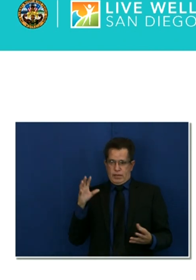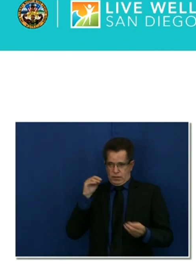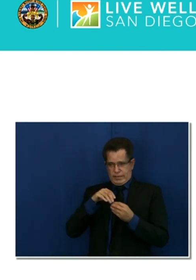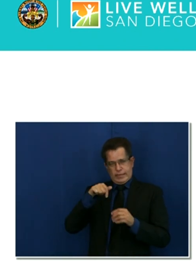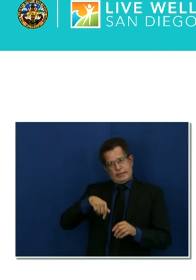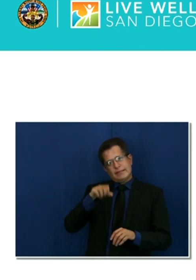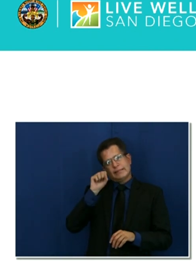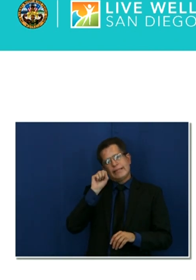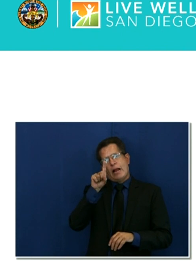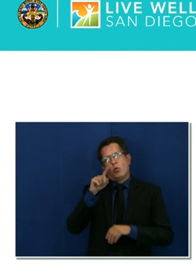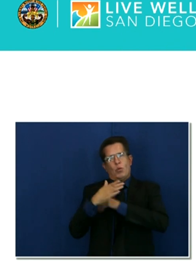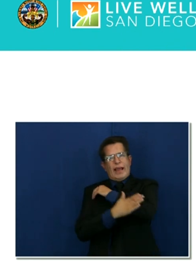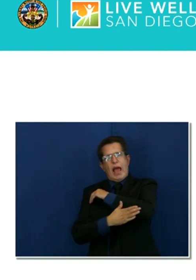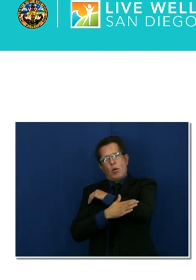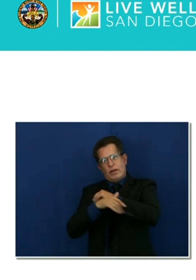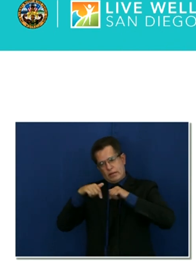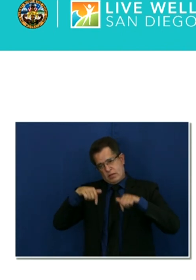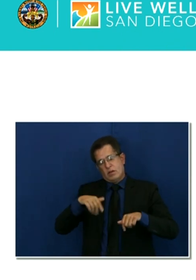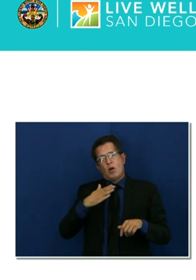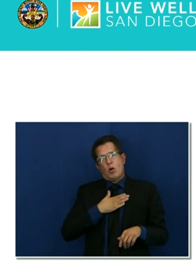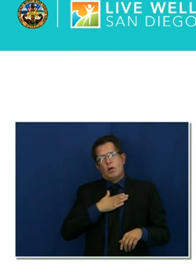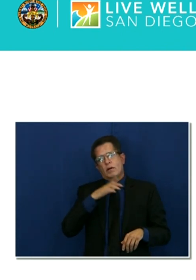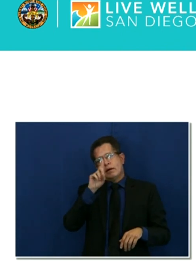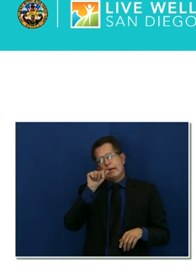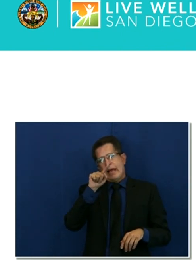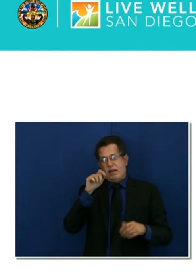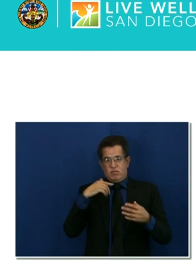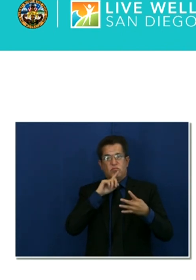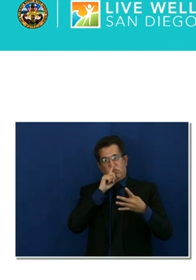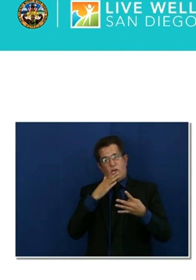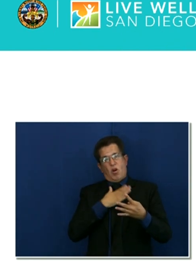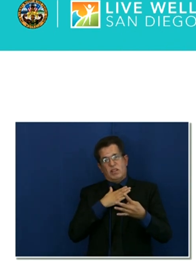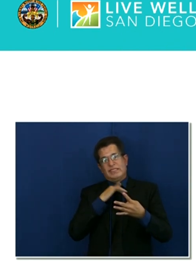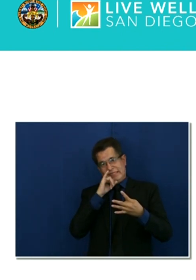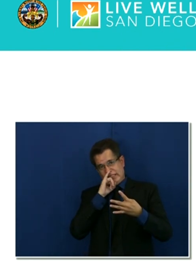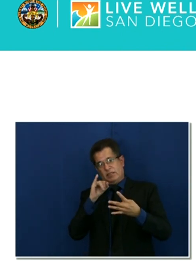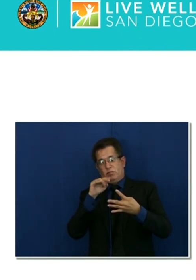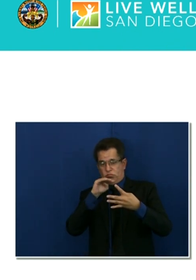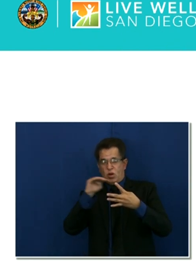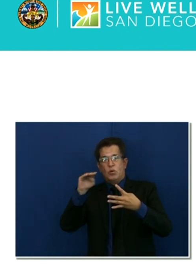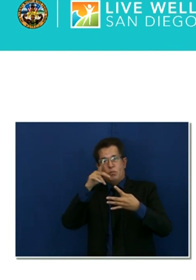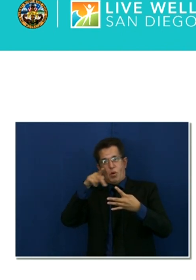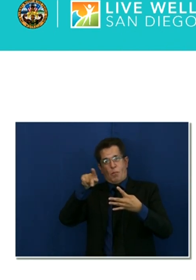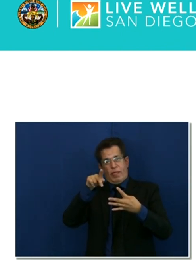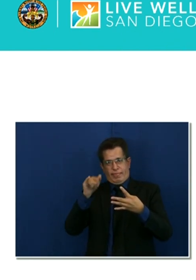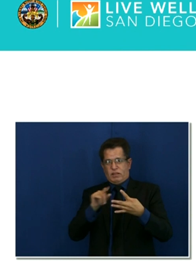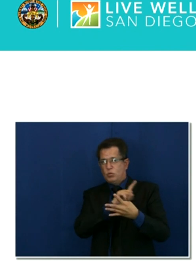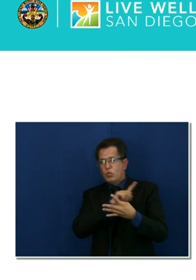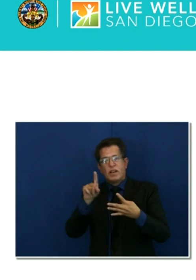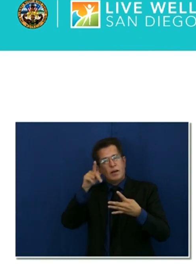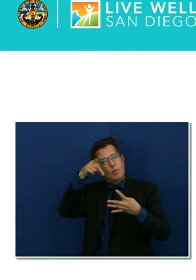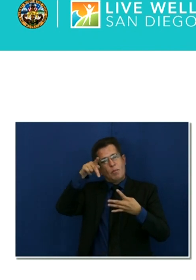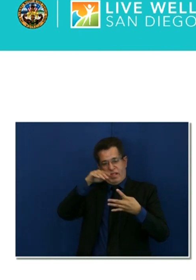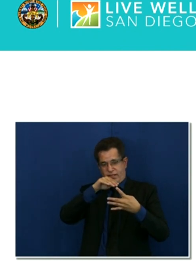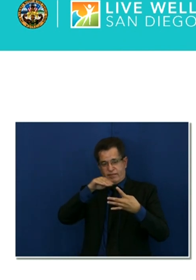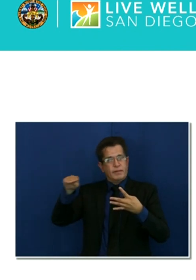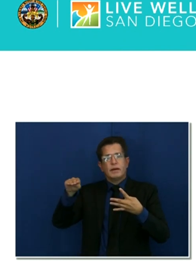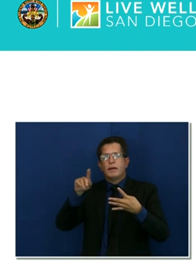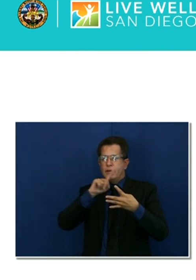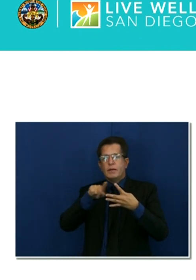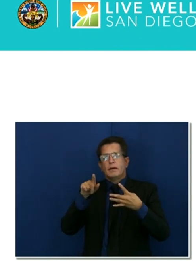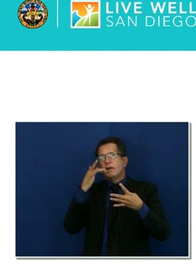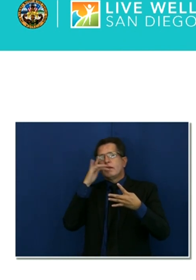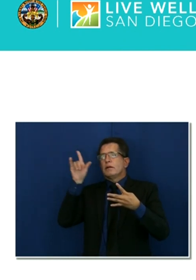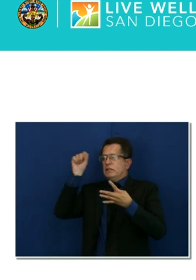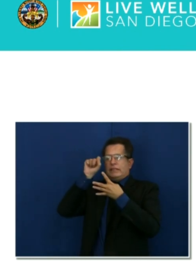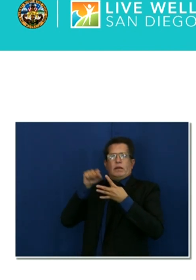data, as I stated, is technically in Tier 1 or the purple tier for this week, but we are still being maintained